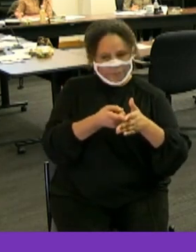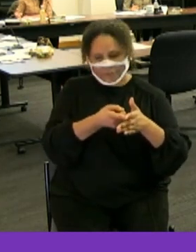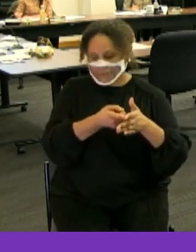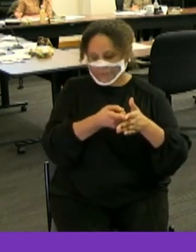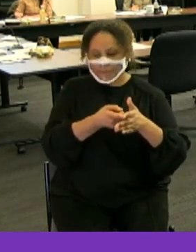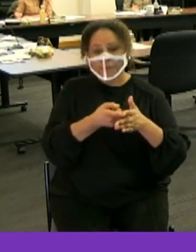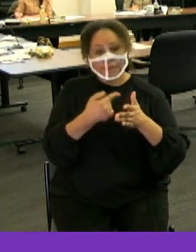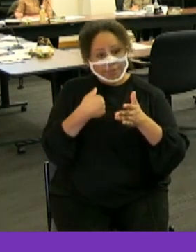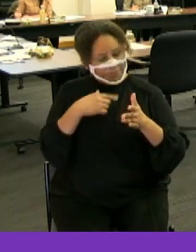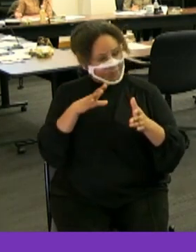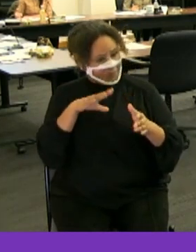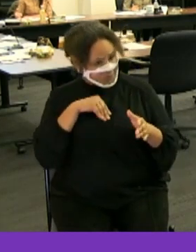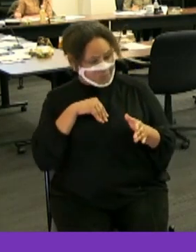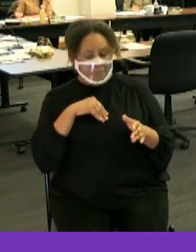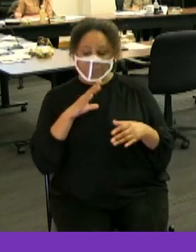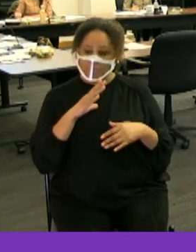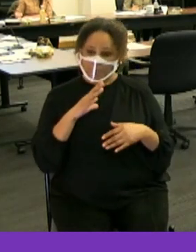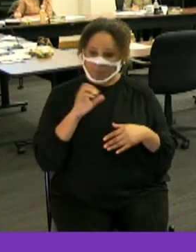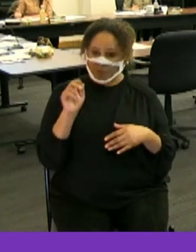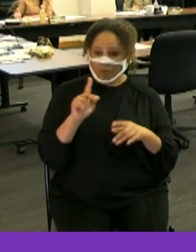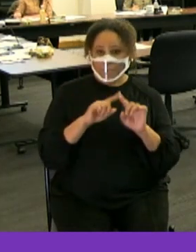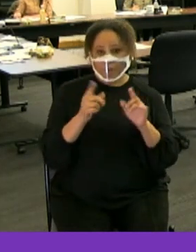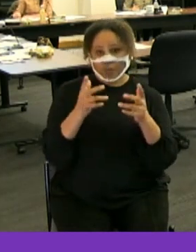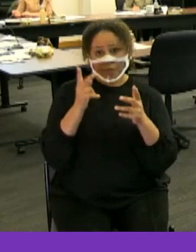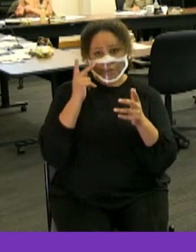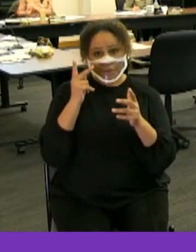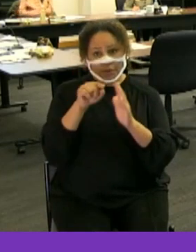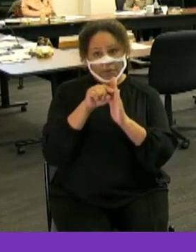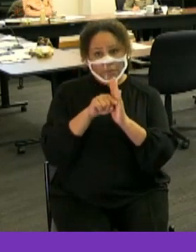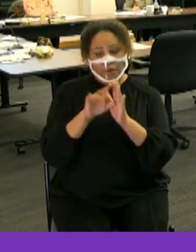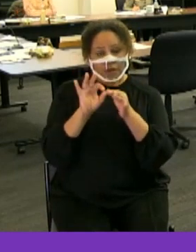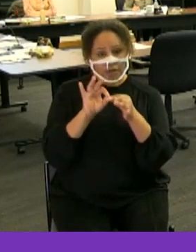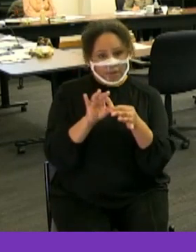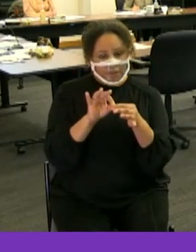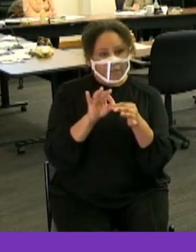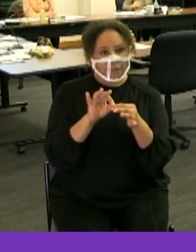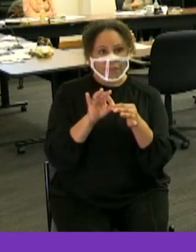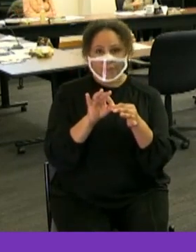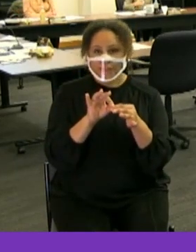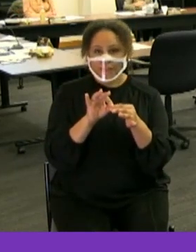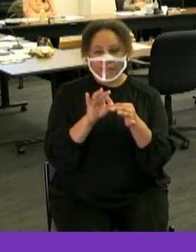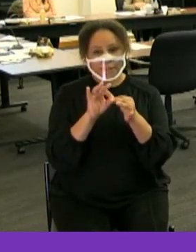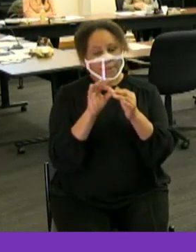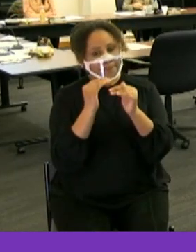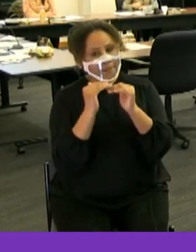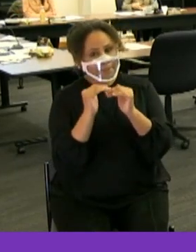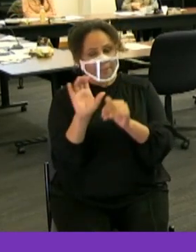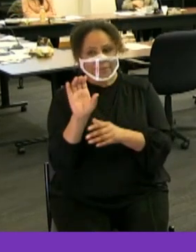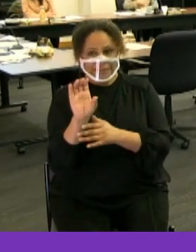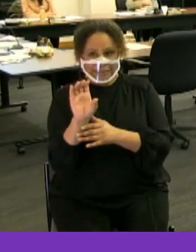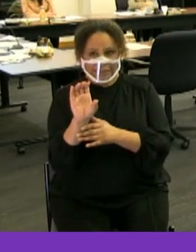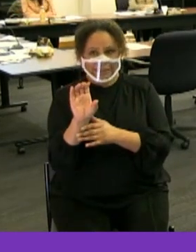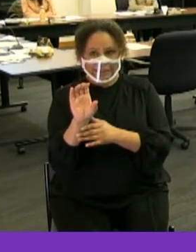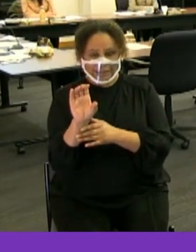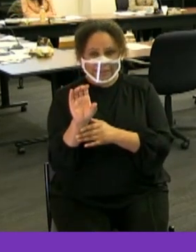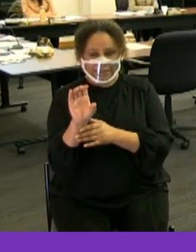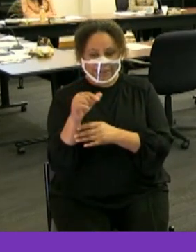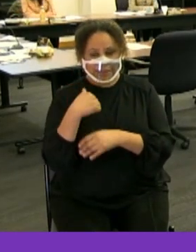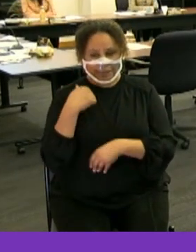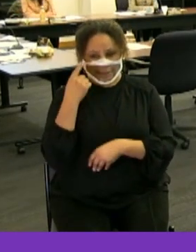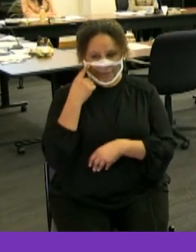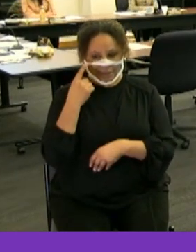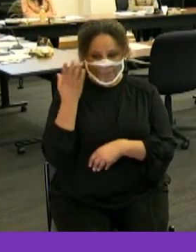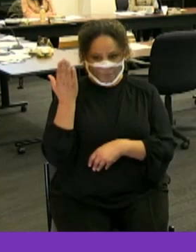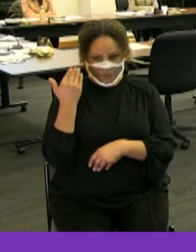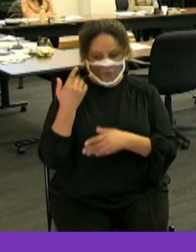I mean, I'm okay with it, but I would like to see a grade of no lower than a C. I think that's what